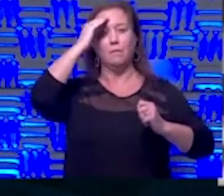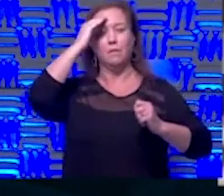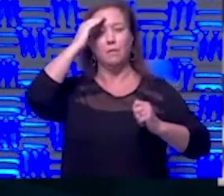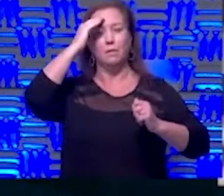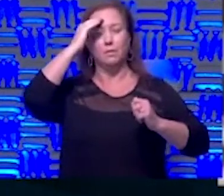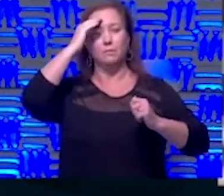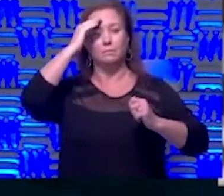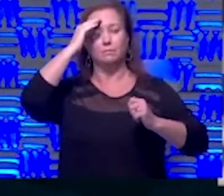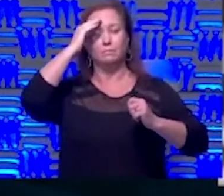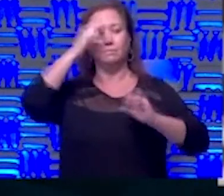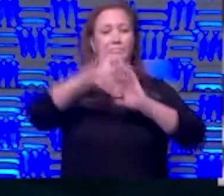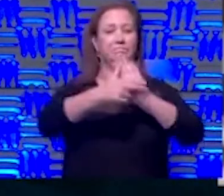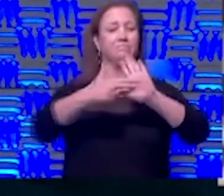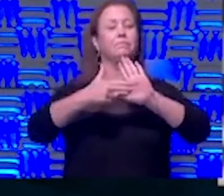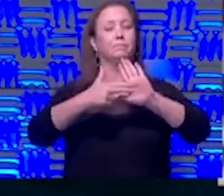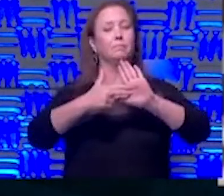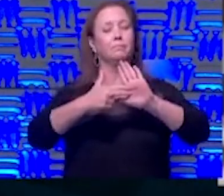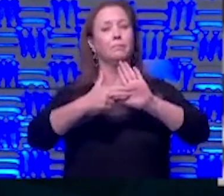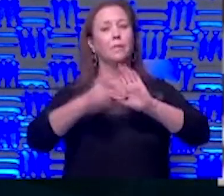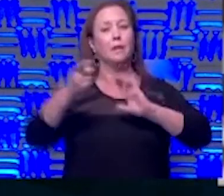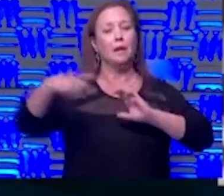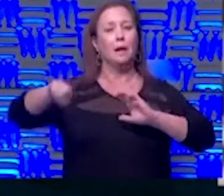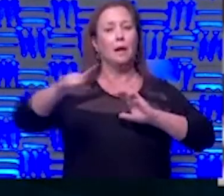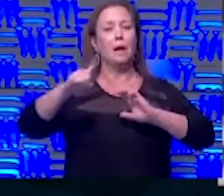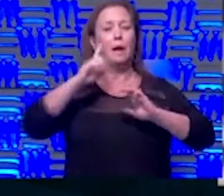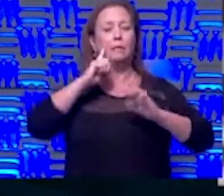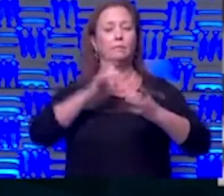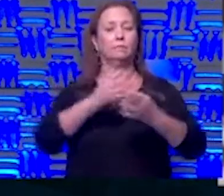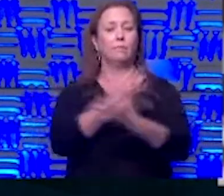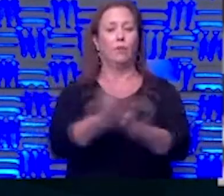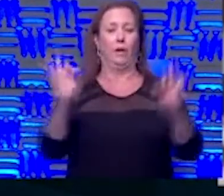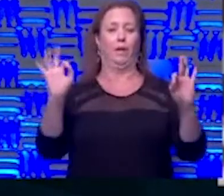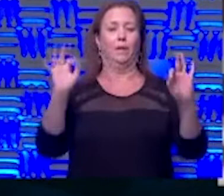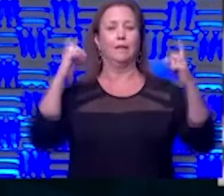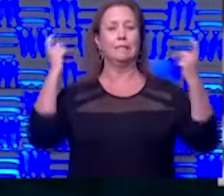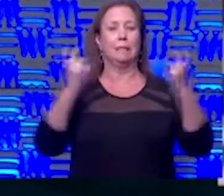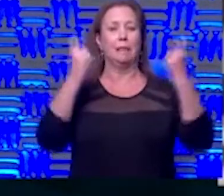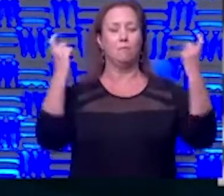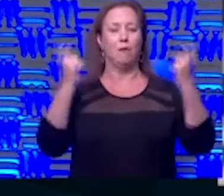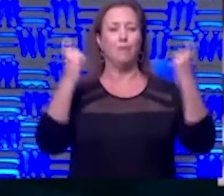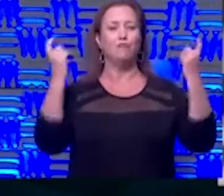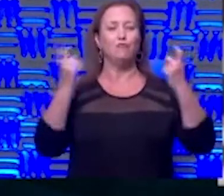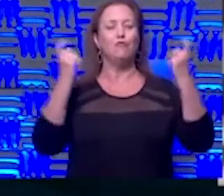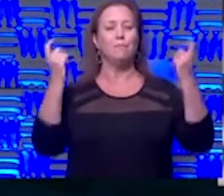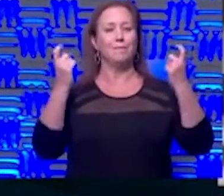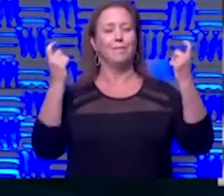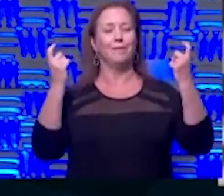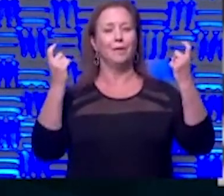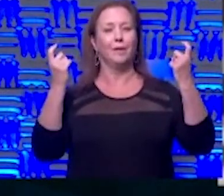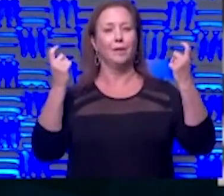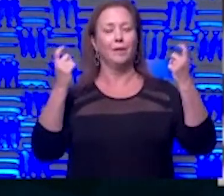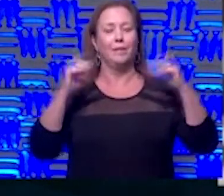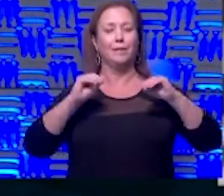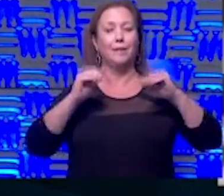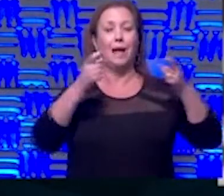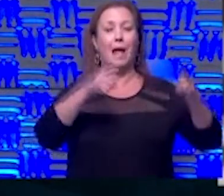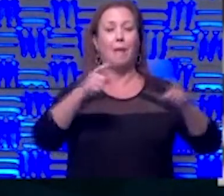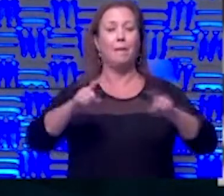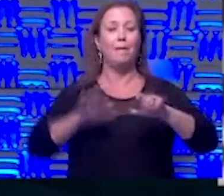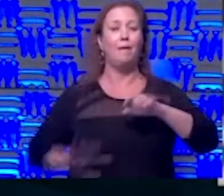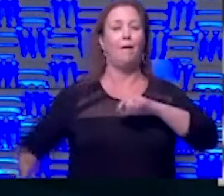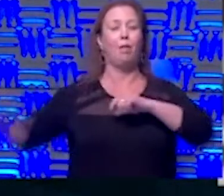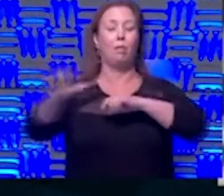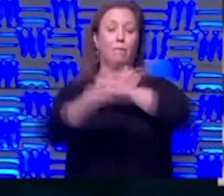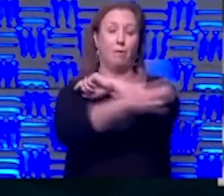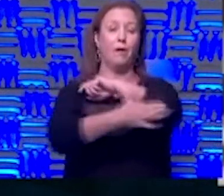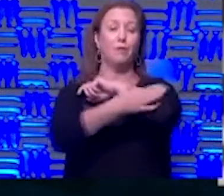slaves, that they were emancipated. And so there's a celebration going on across the nation, and